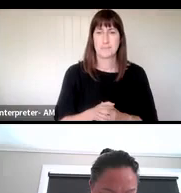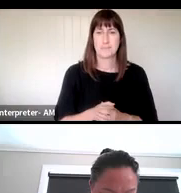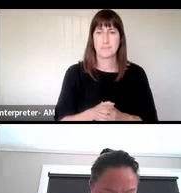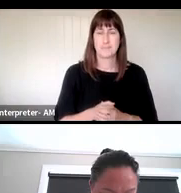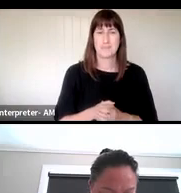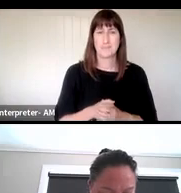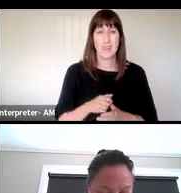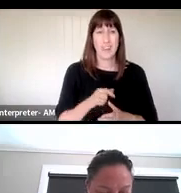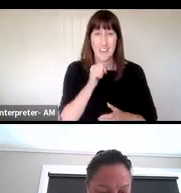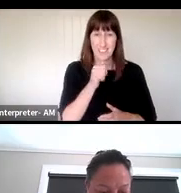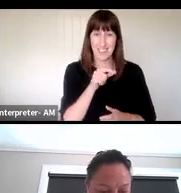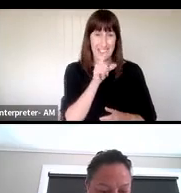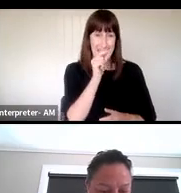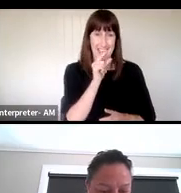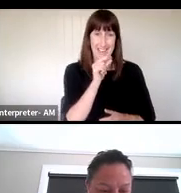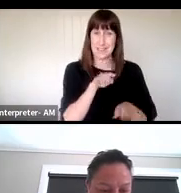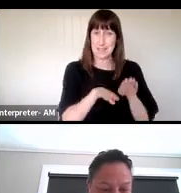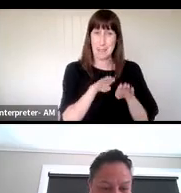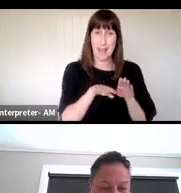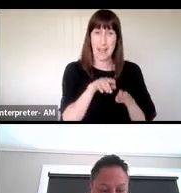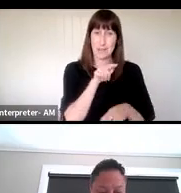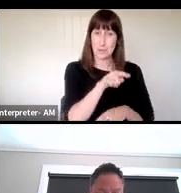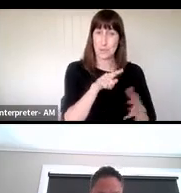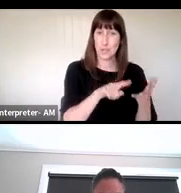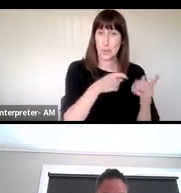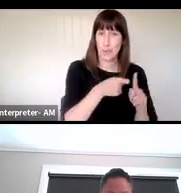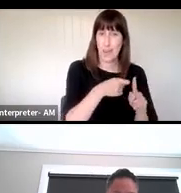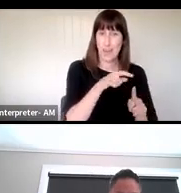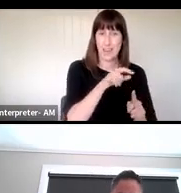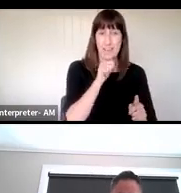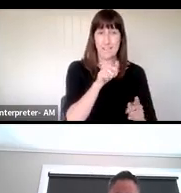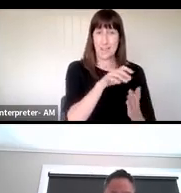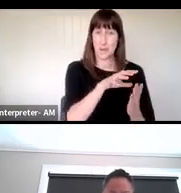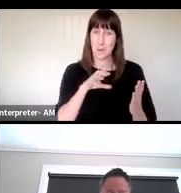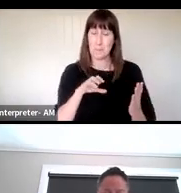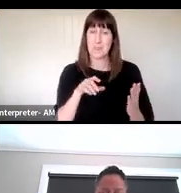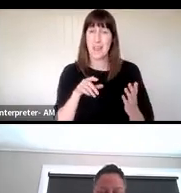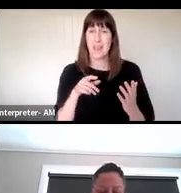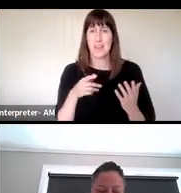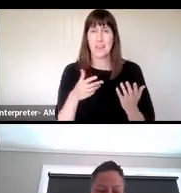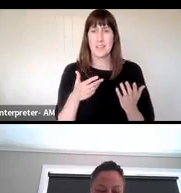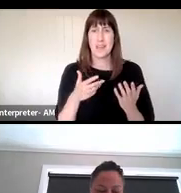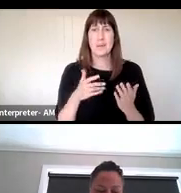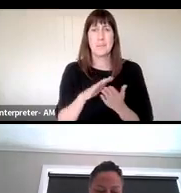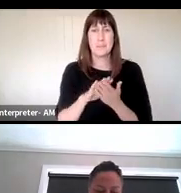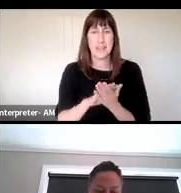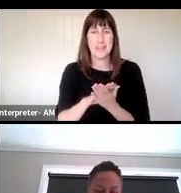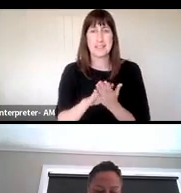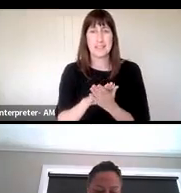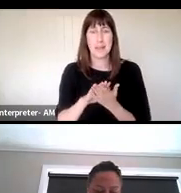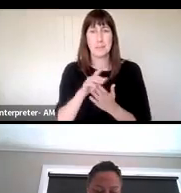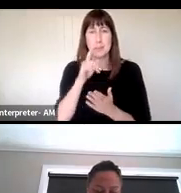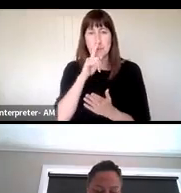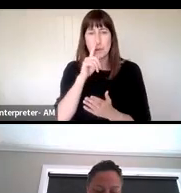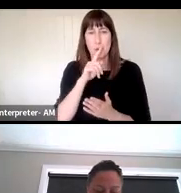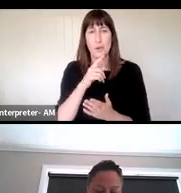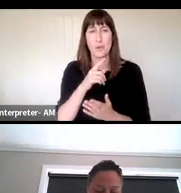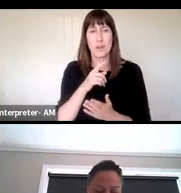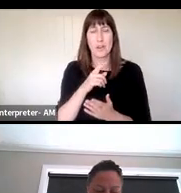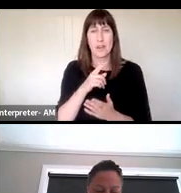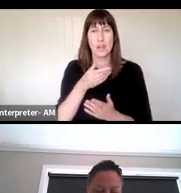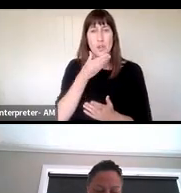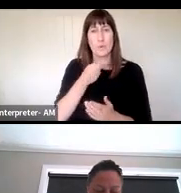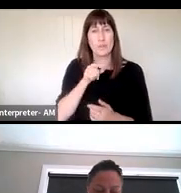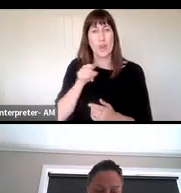even if we could do that, then people who are using websites would know they're going to find this information in this corner and